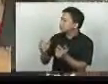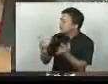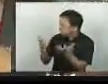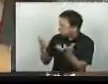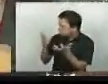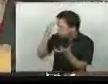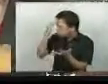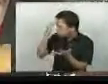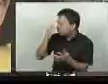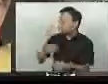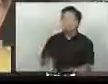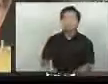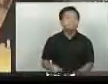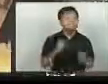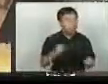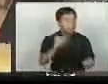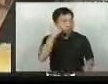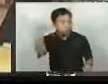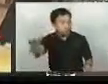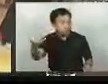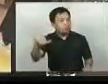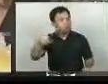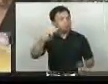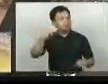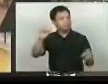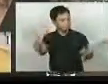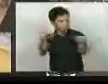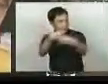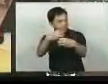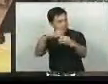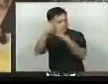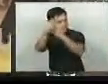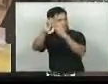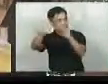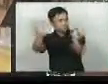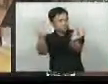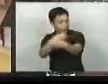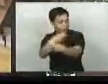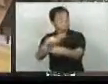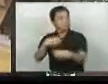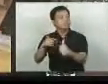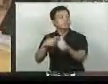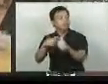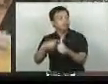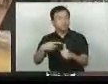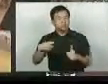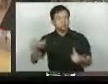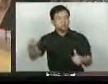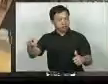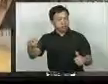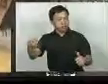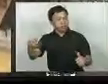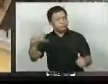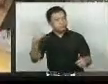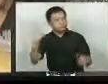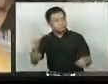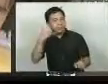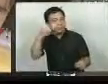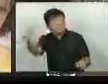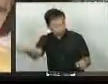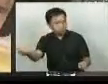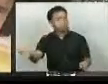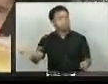initially you can call the head office, and we are the one who's going to assign to them who is the right consultant for them. So we